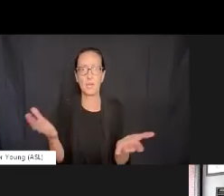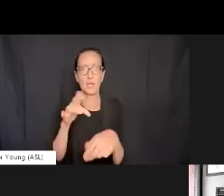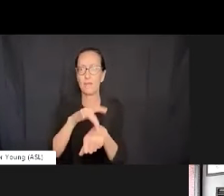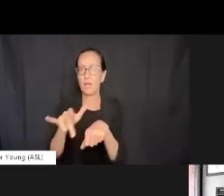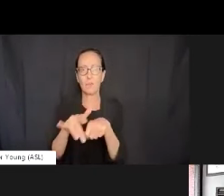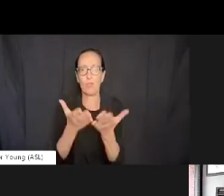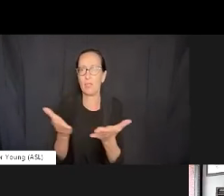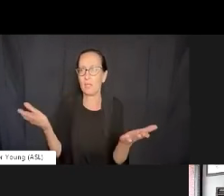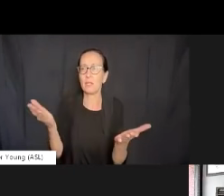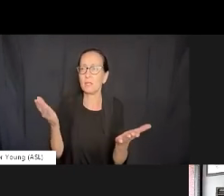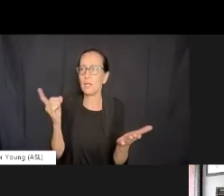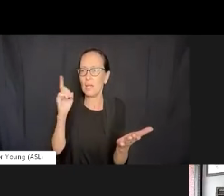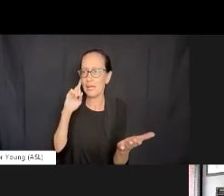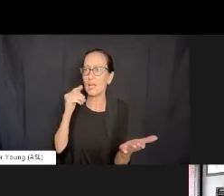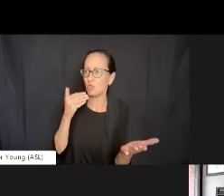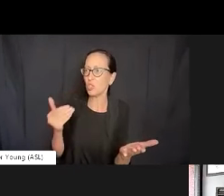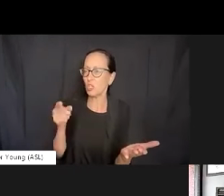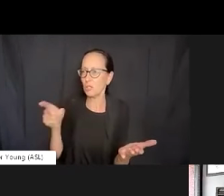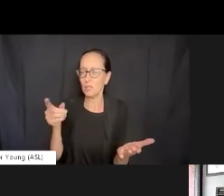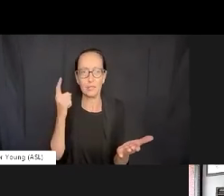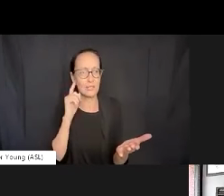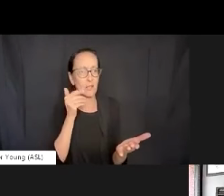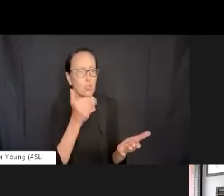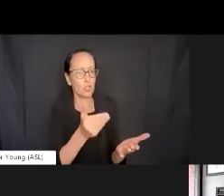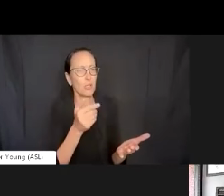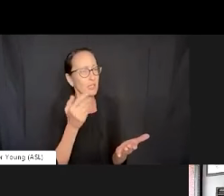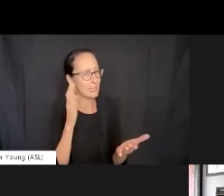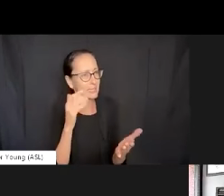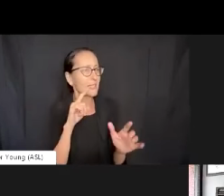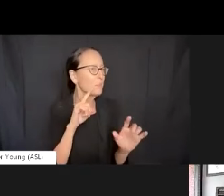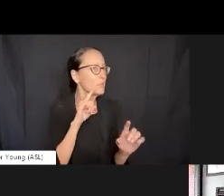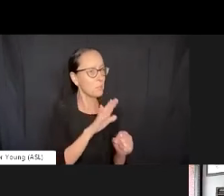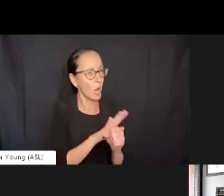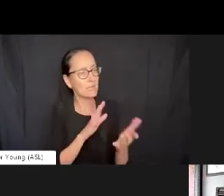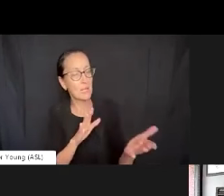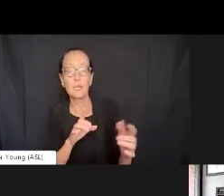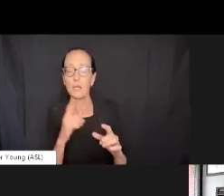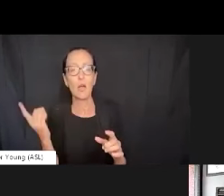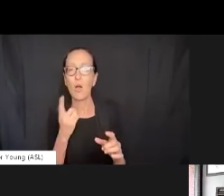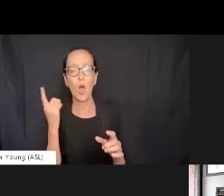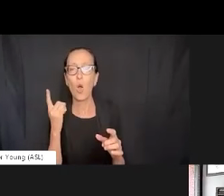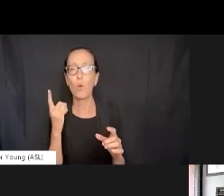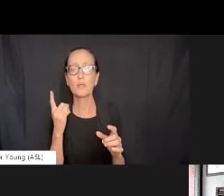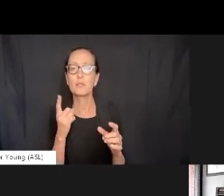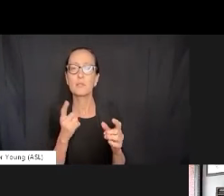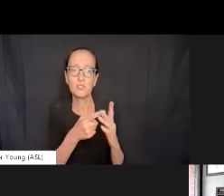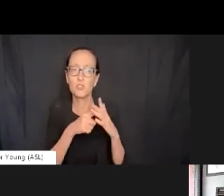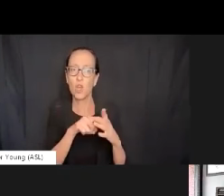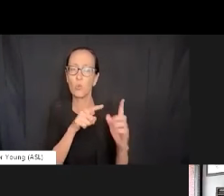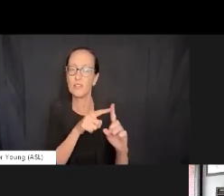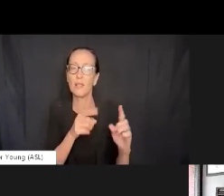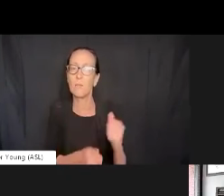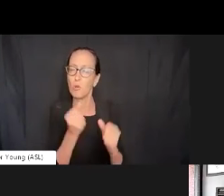might sound intriguing or maybe are promising, but always start with the one that has the strongest empirical support. Just really want to highlight